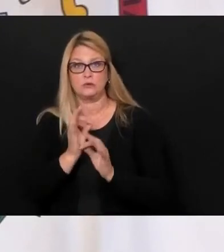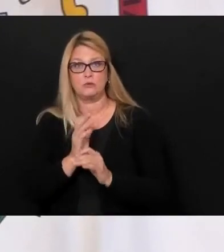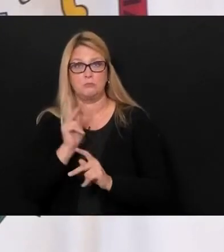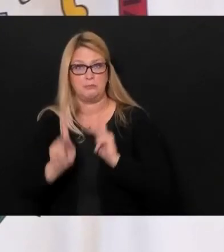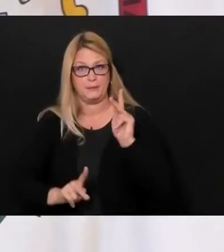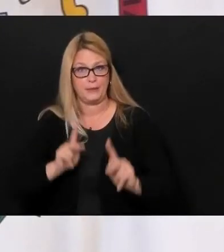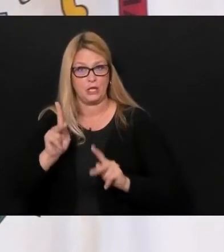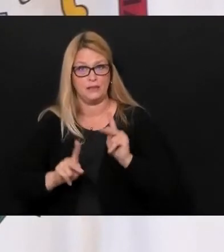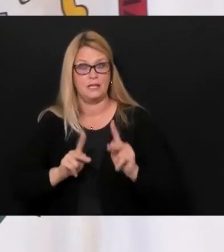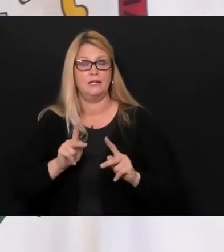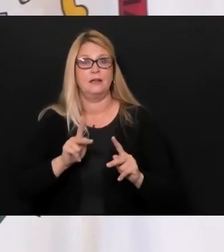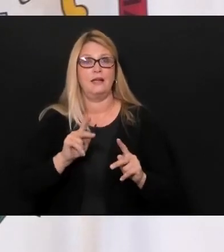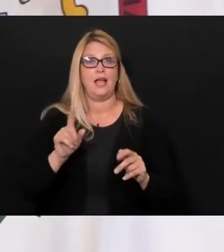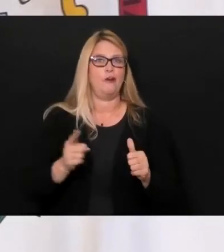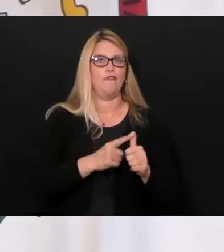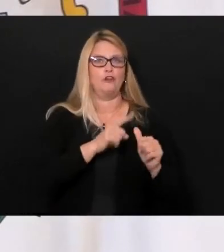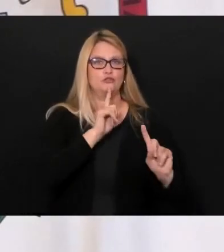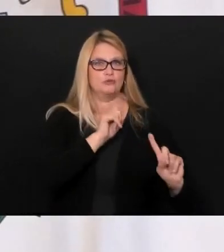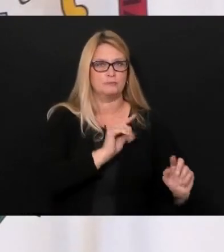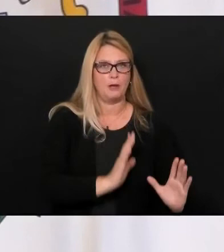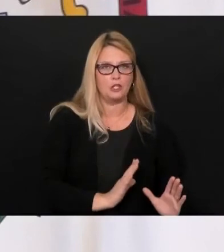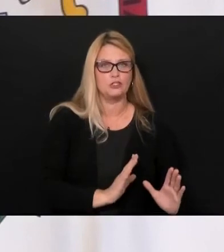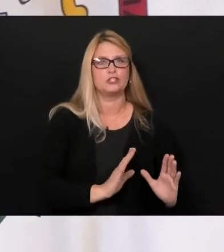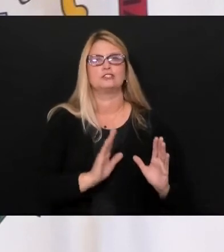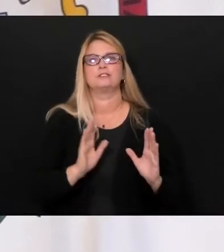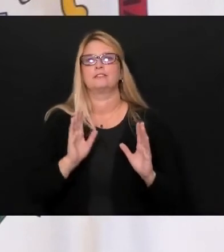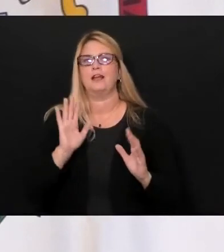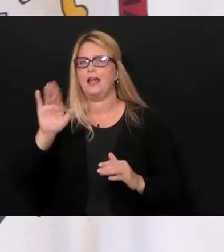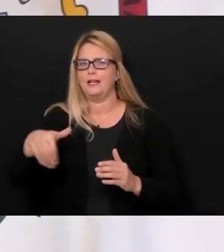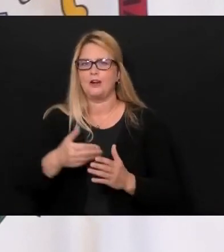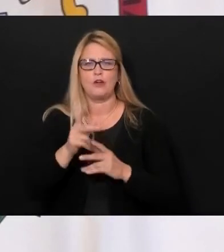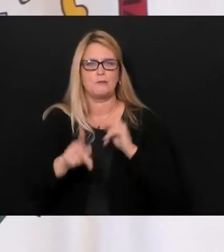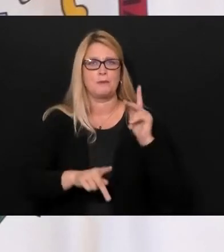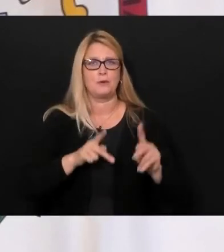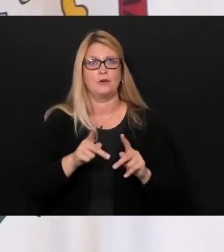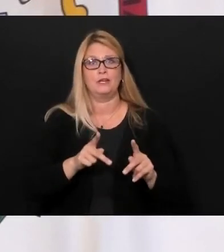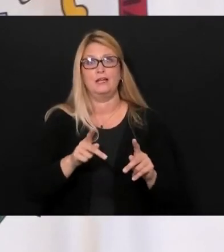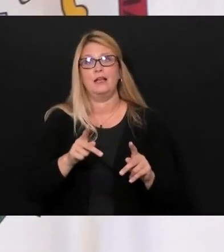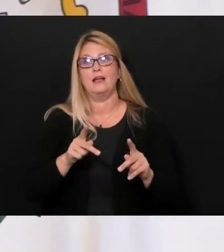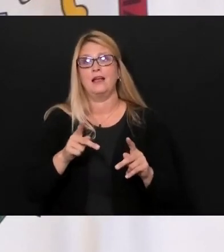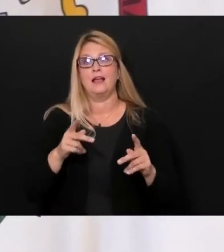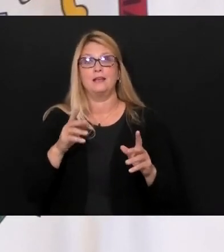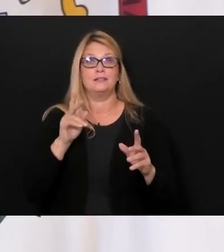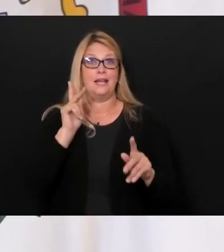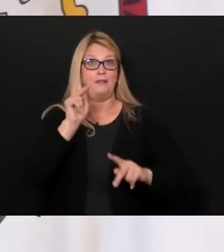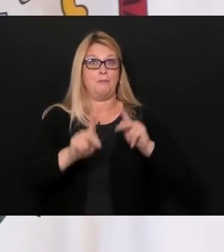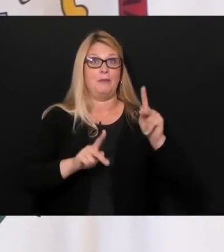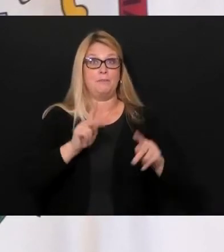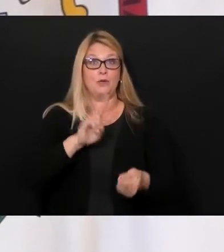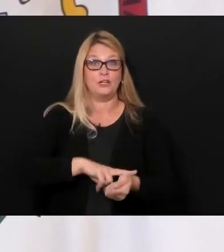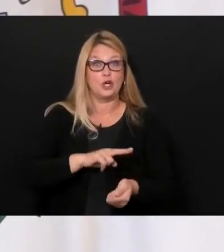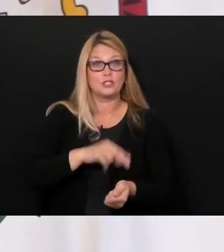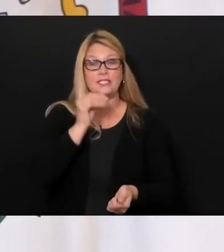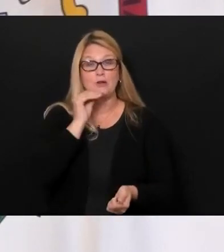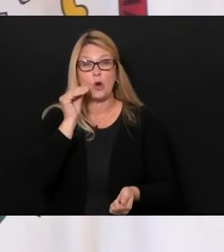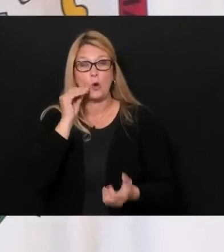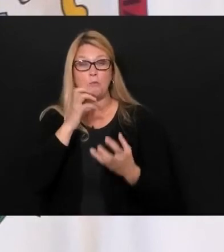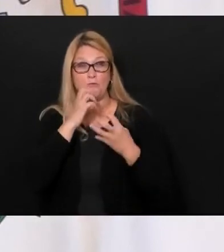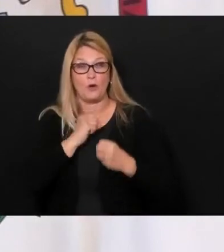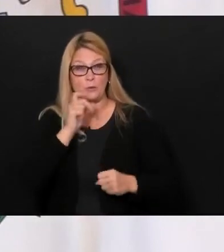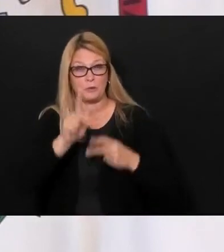need to take care of, our first responders and all those people. And then we need to be taking care of the people that are in our nursing homes, the most